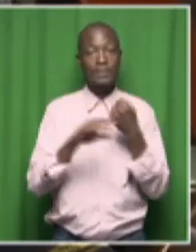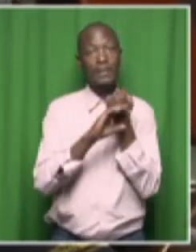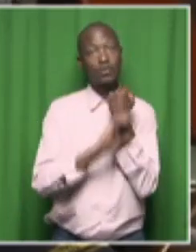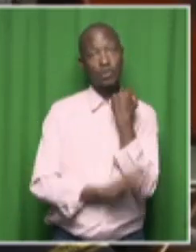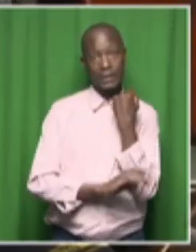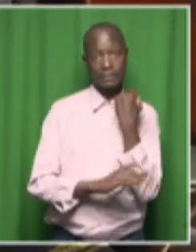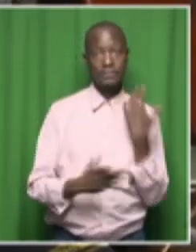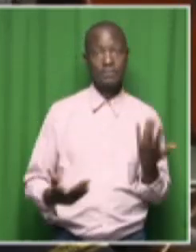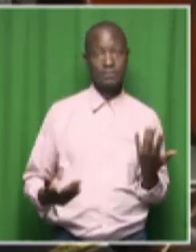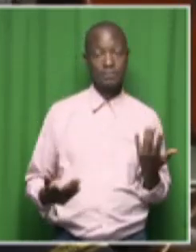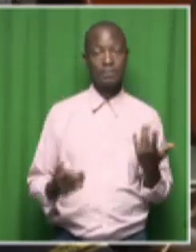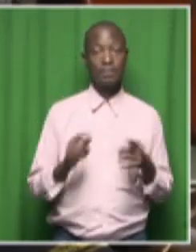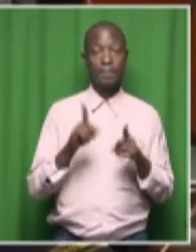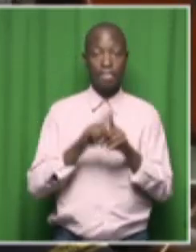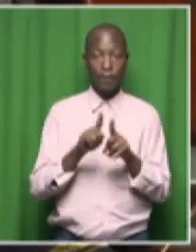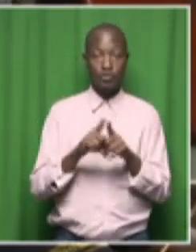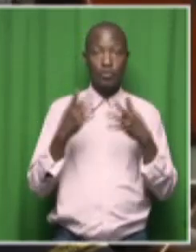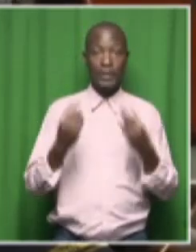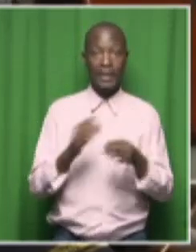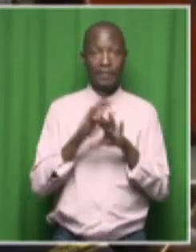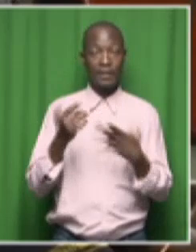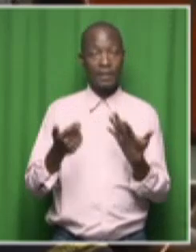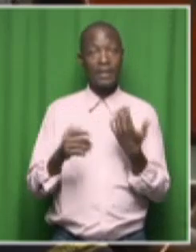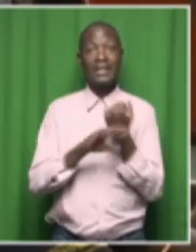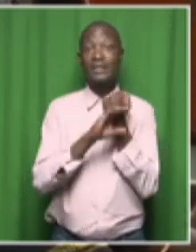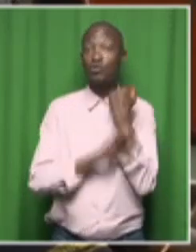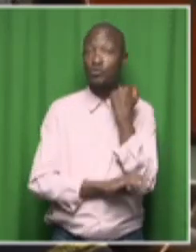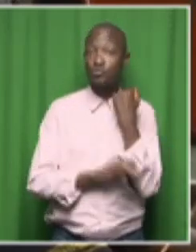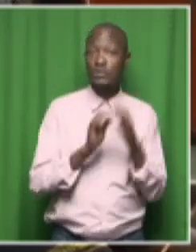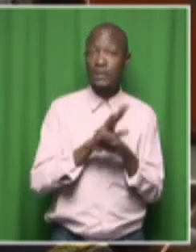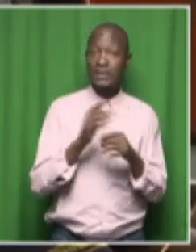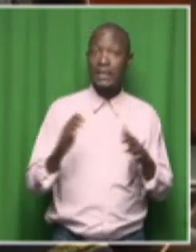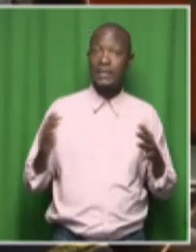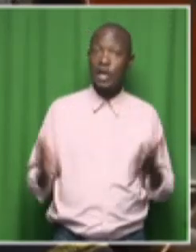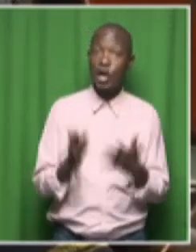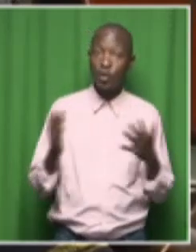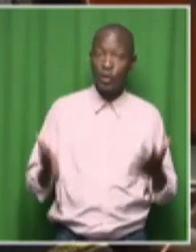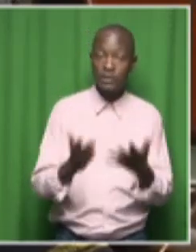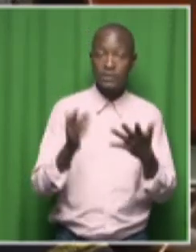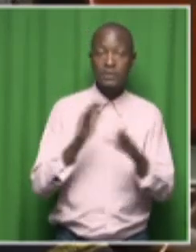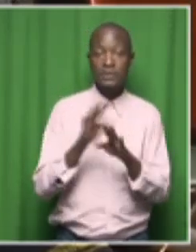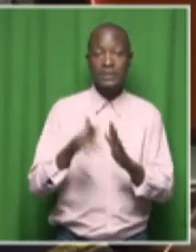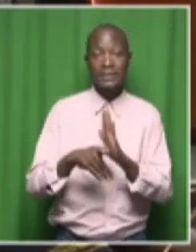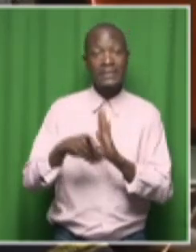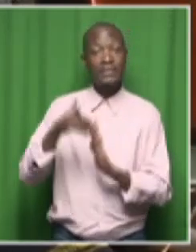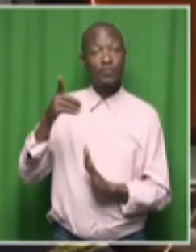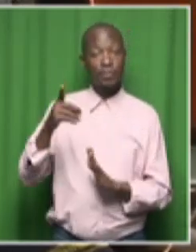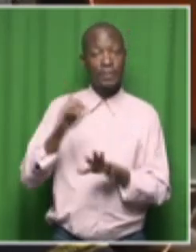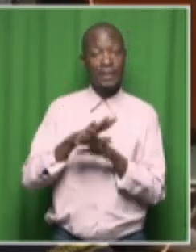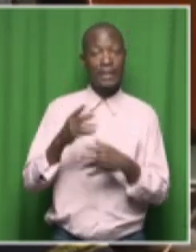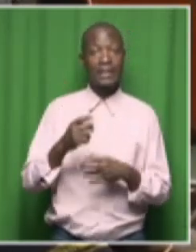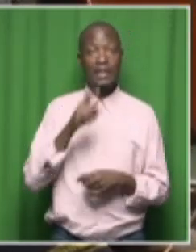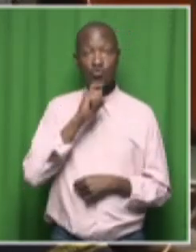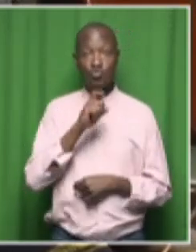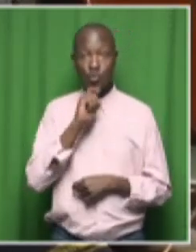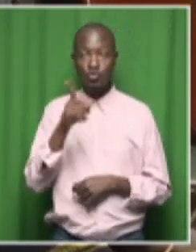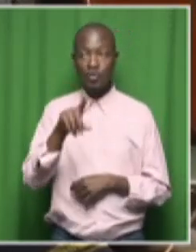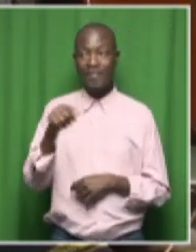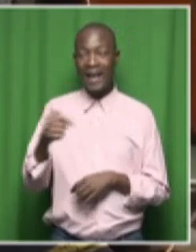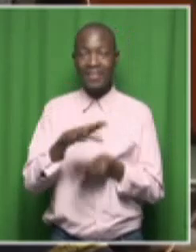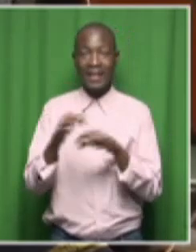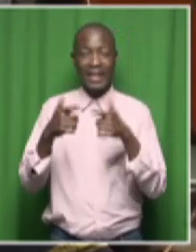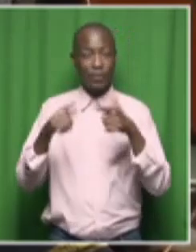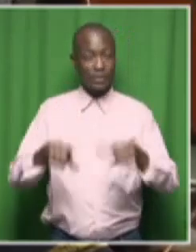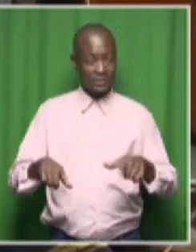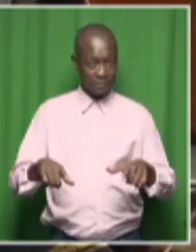constitution, and also we have the constitution that also encourages the development and the use of other